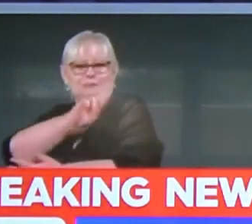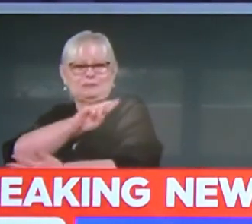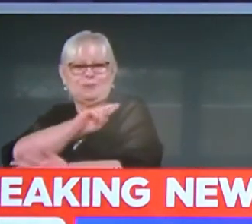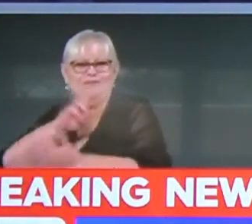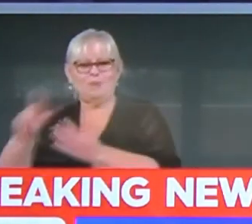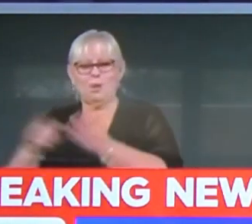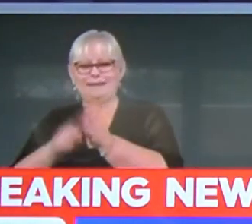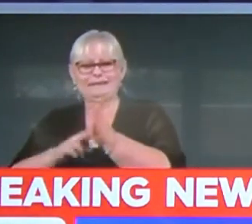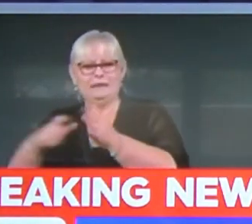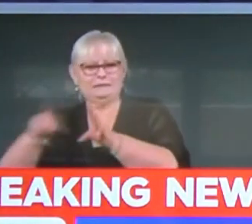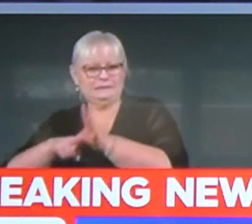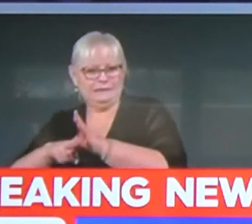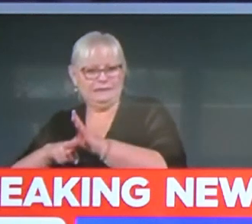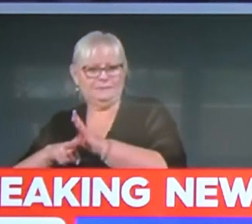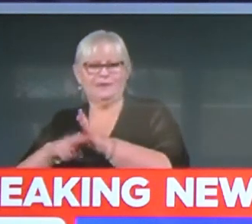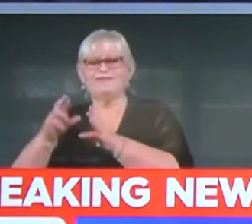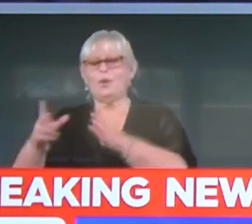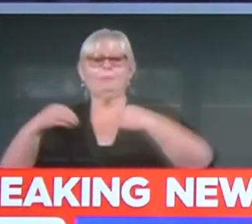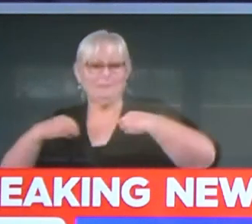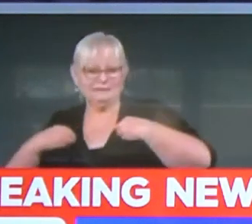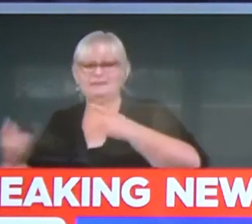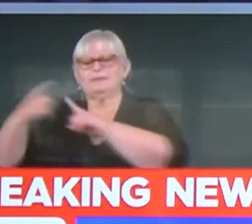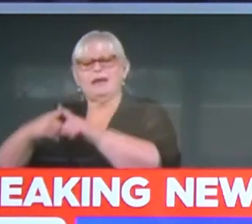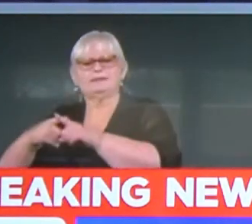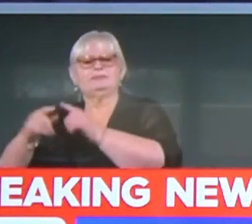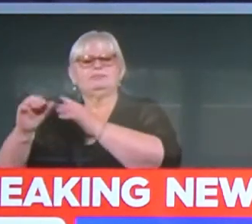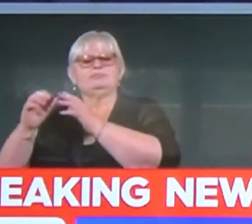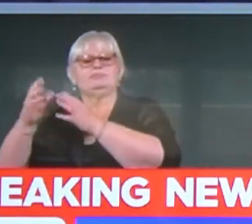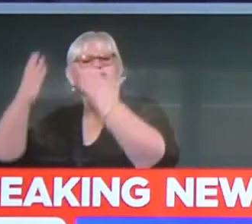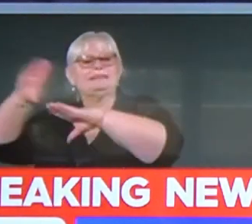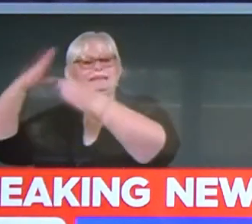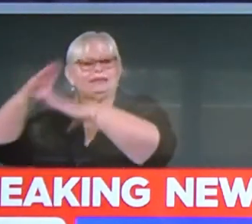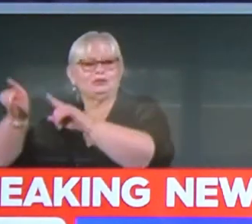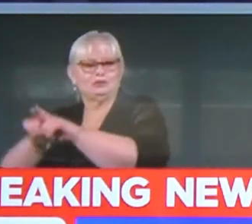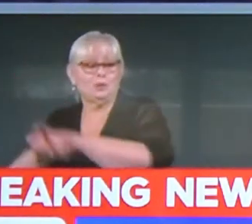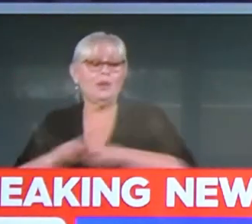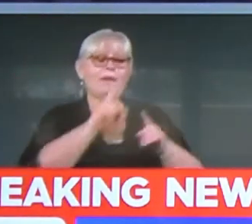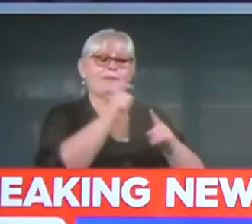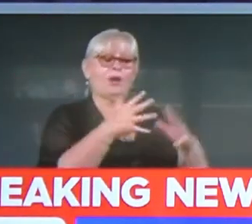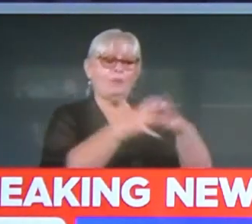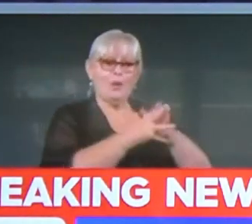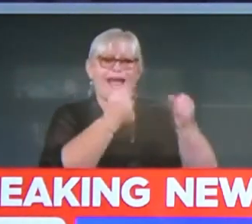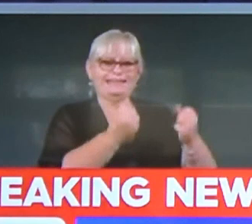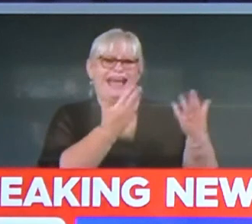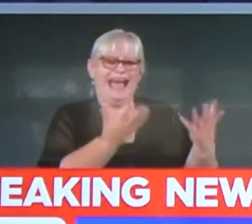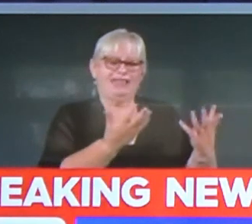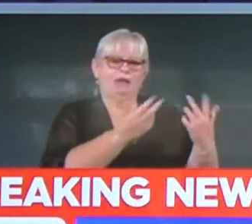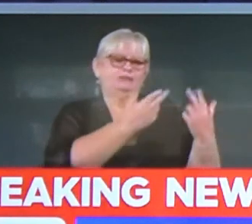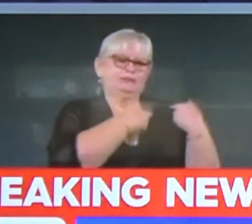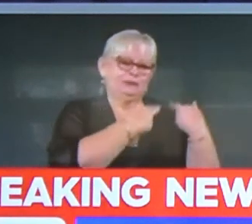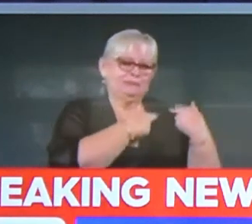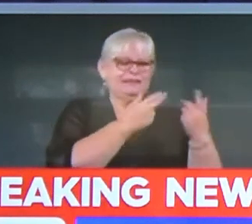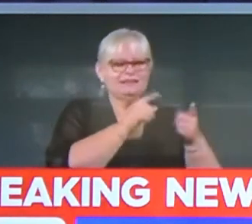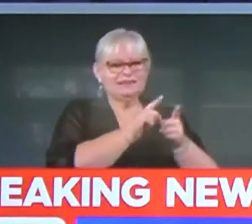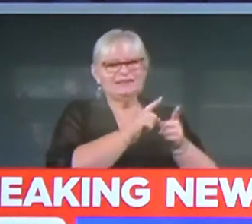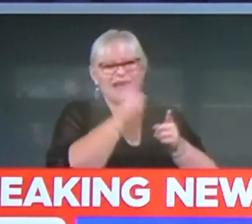to tenancies, both commercial and residential, and the Commonwealth has other incentives and levers that it can pull